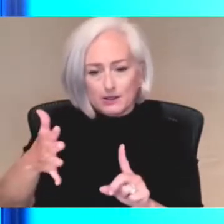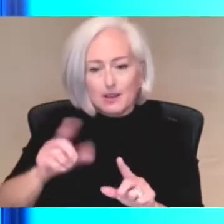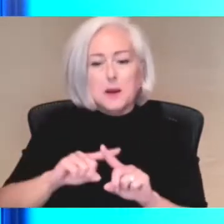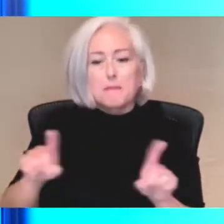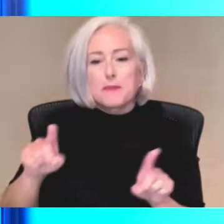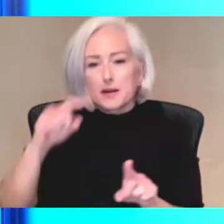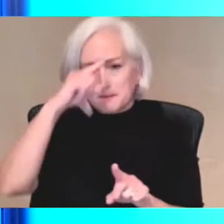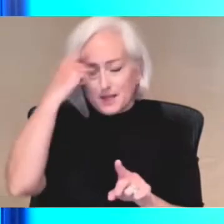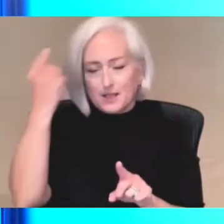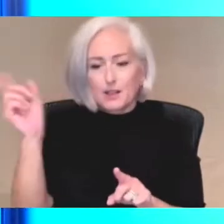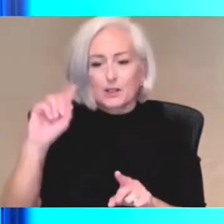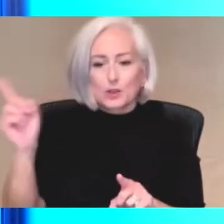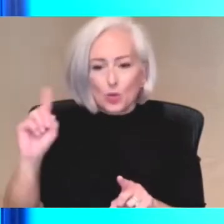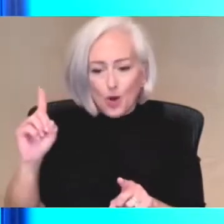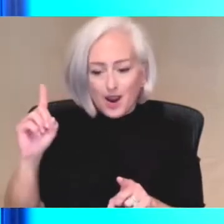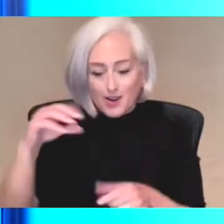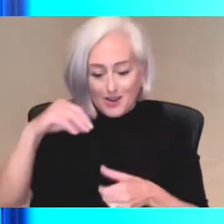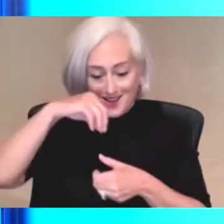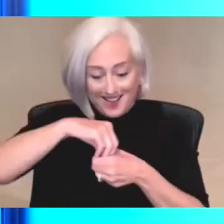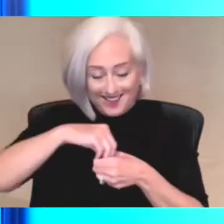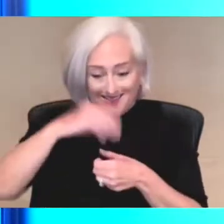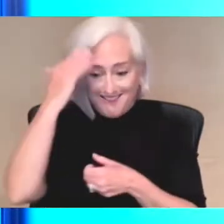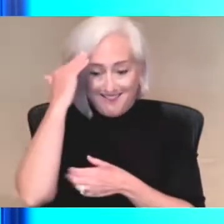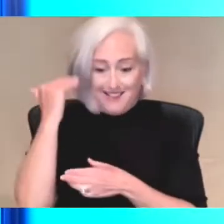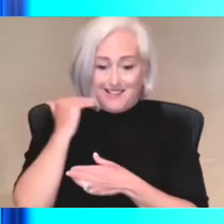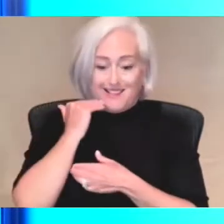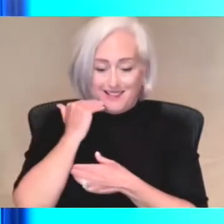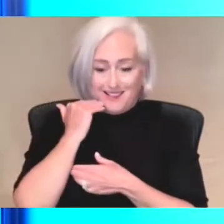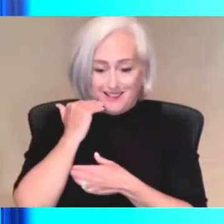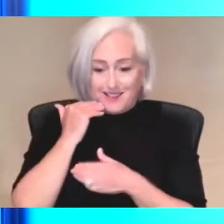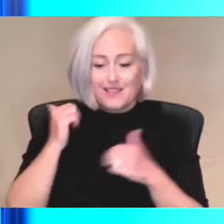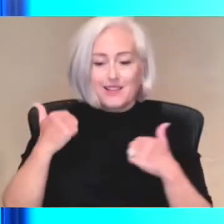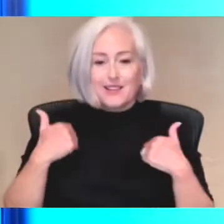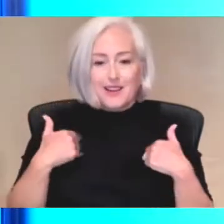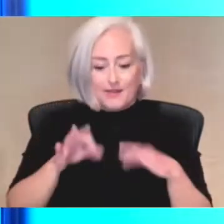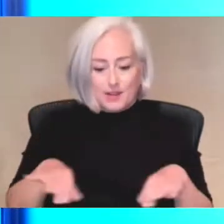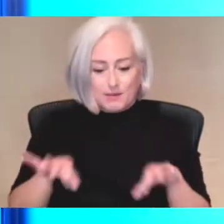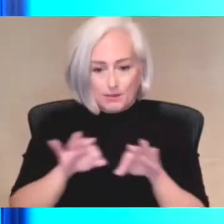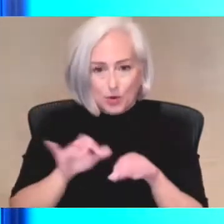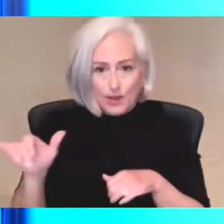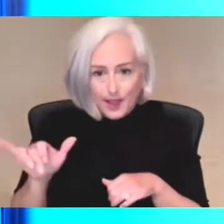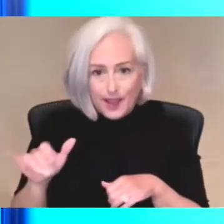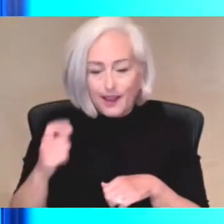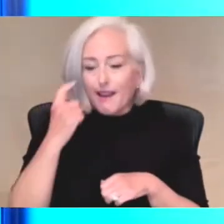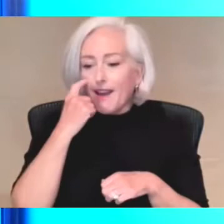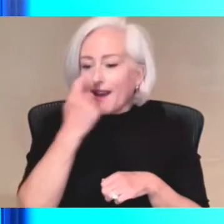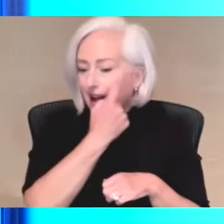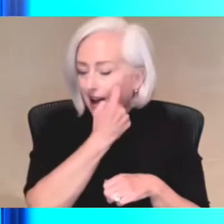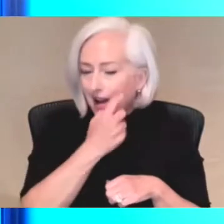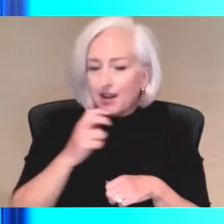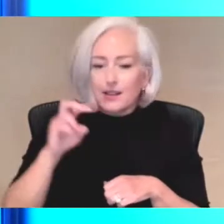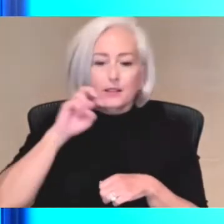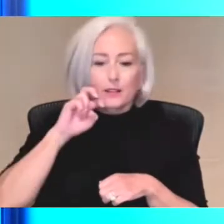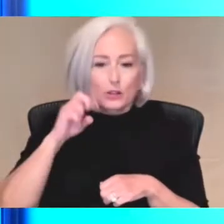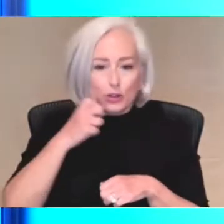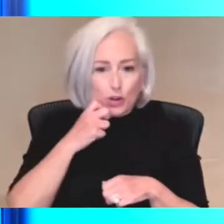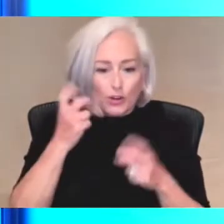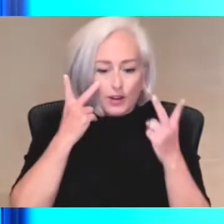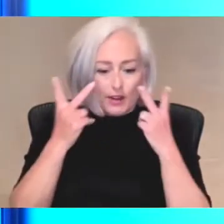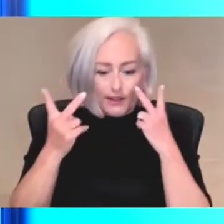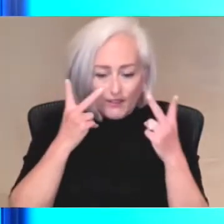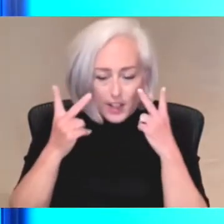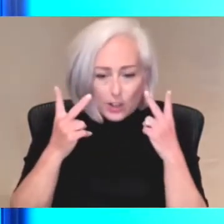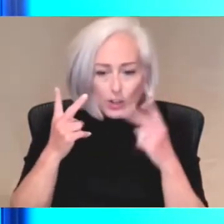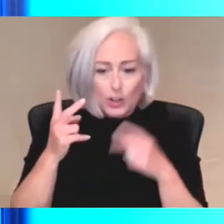critical structures in the vicinity, including optic chiasm nerves that are important for vision, cochlea for hearing,